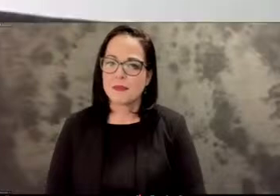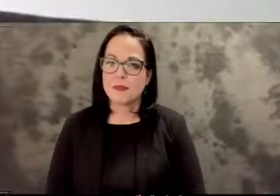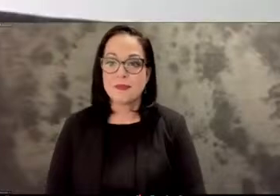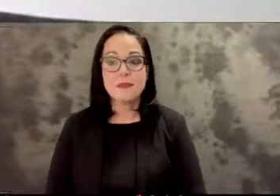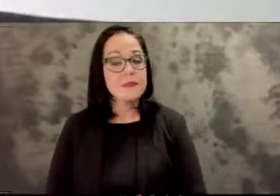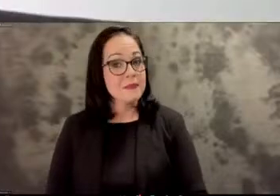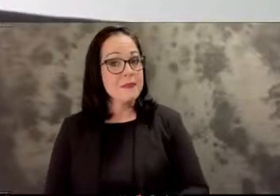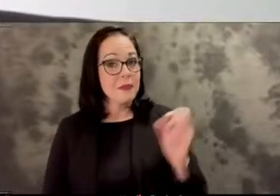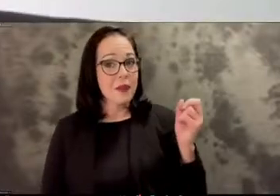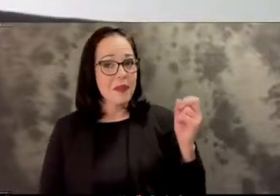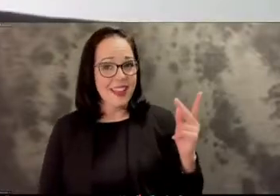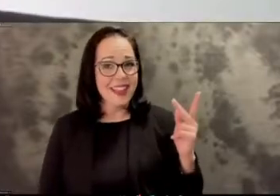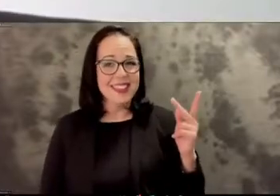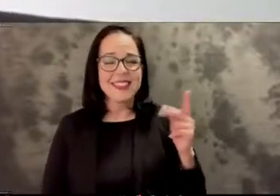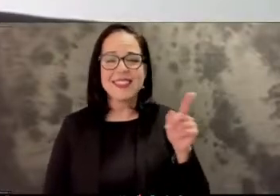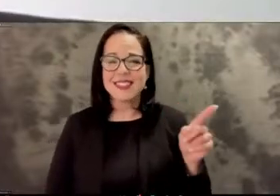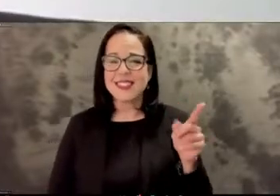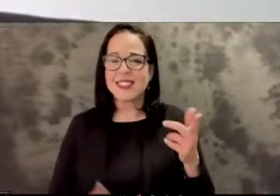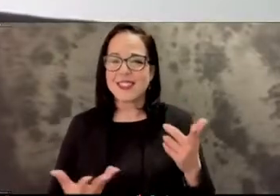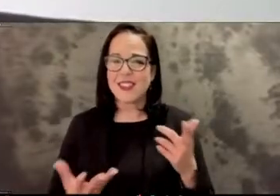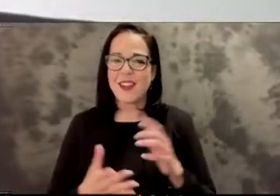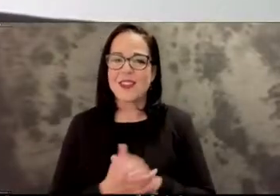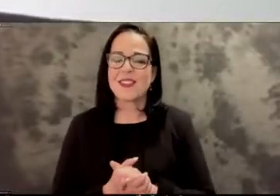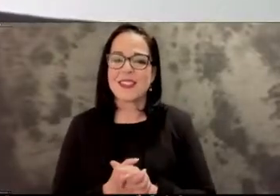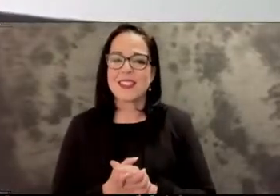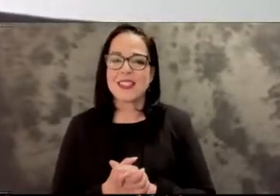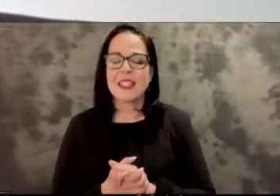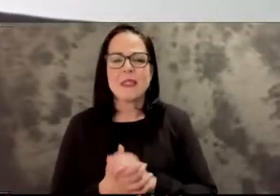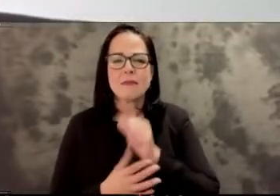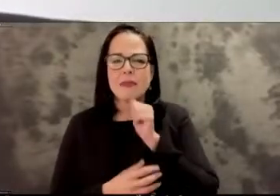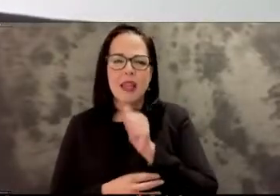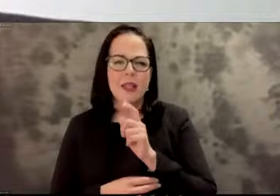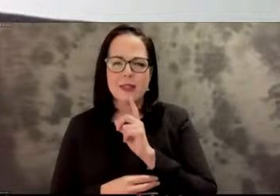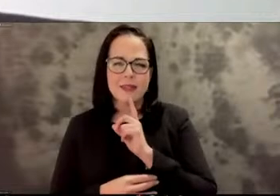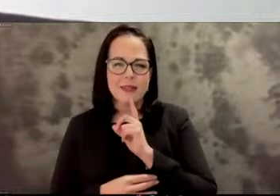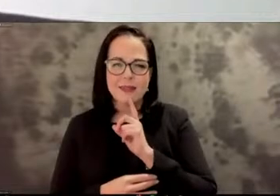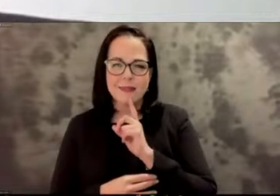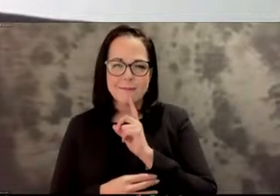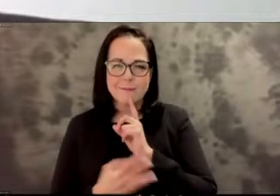Okay, so I don't necessarily